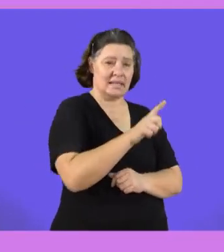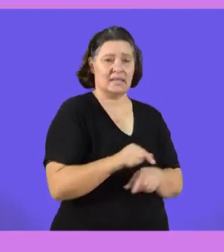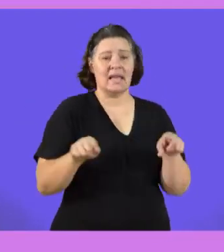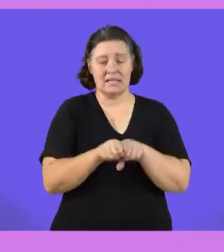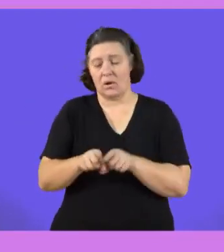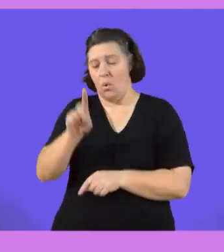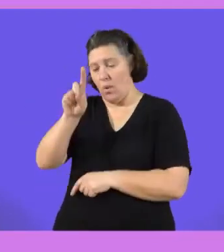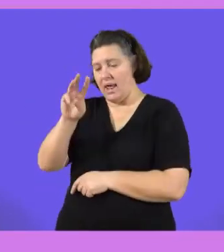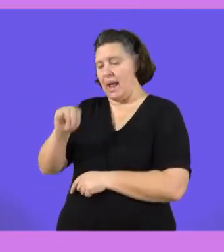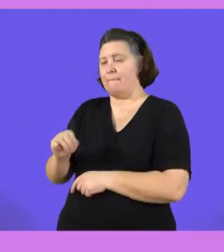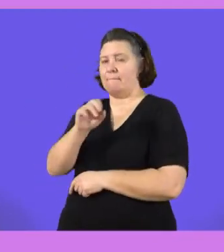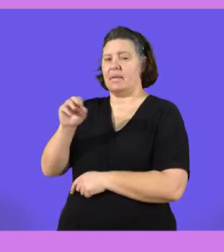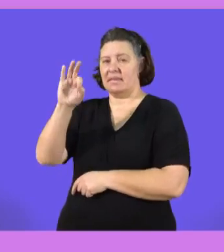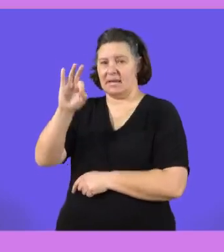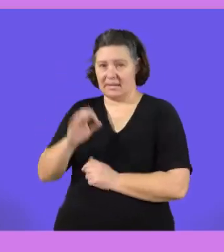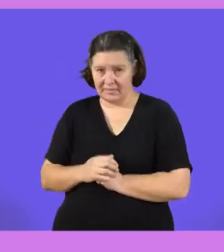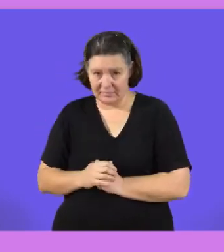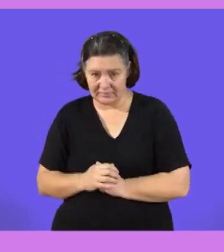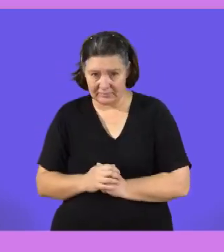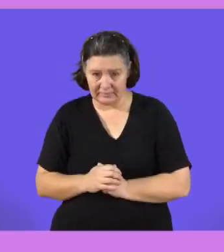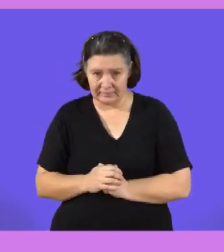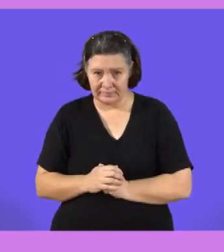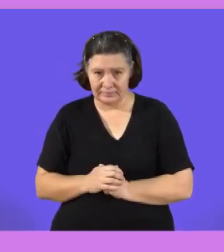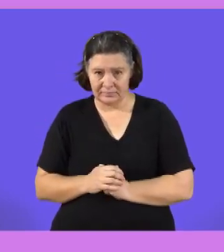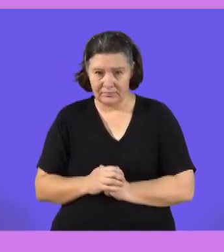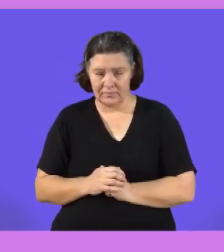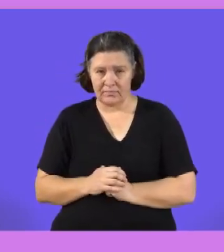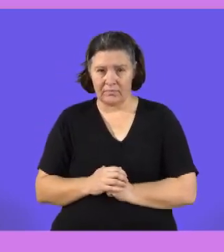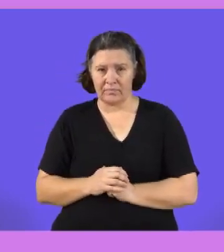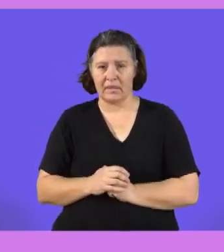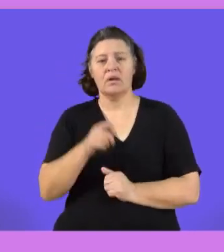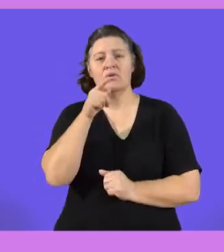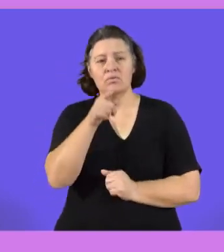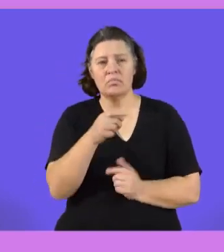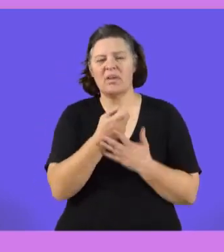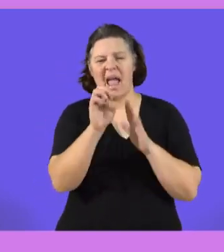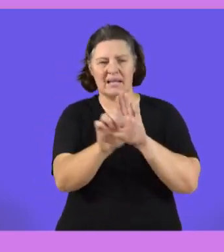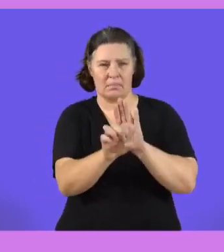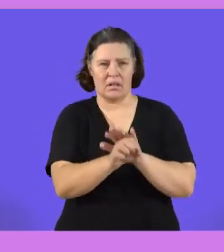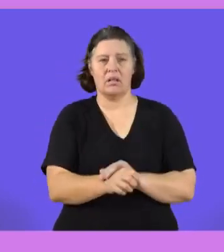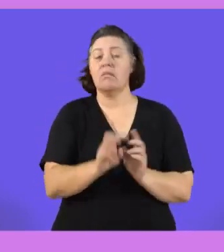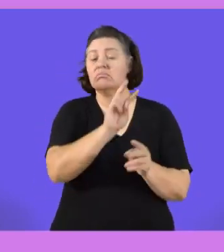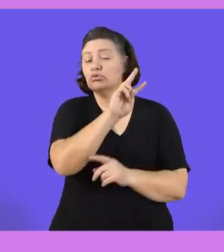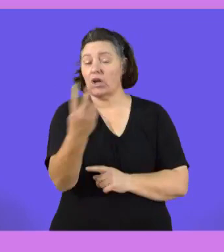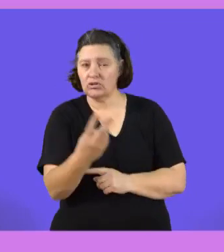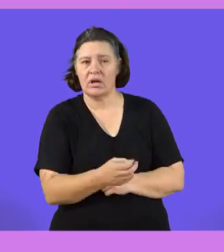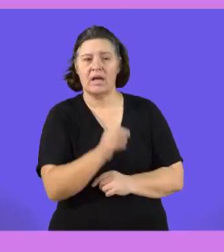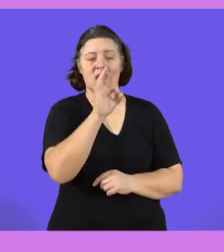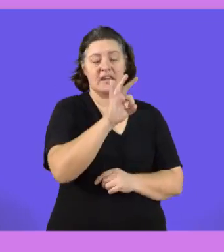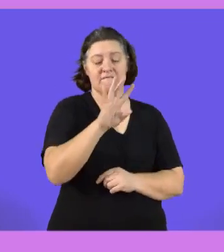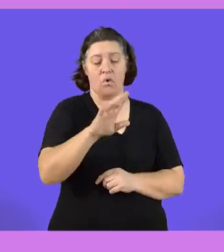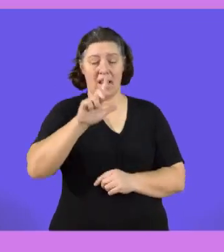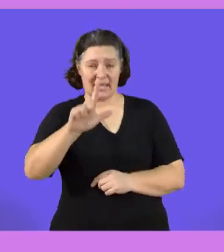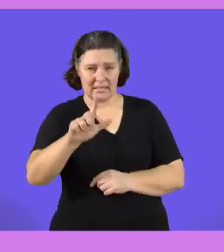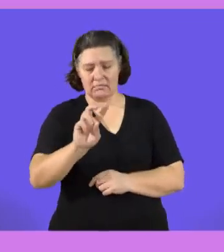equals 1 cubic meters. Okay, grade 12, so let's look at a few other examples. I'm saying here, convert the following,